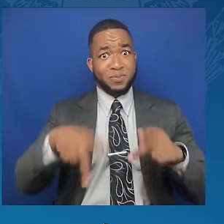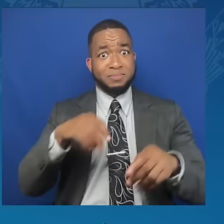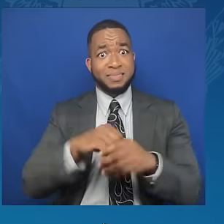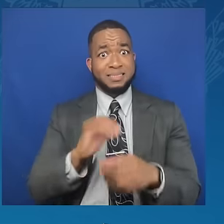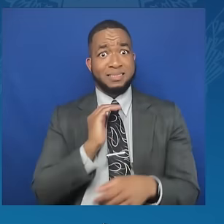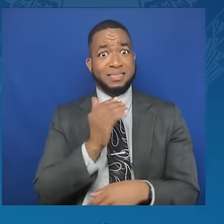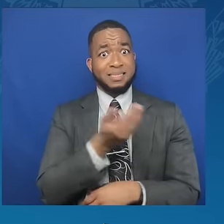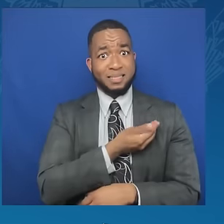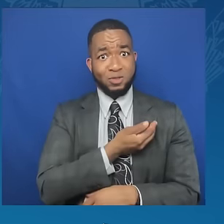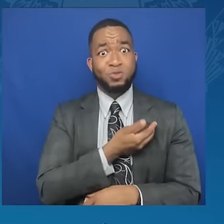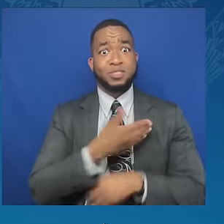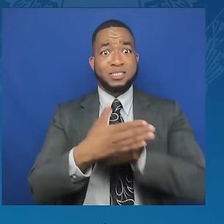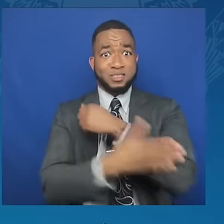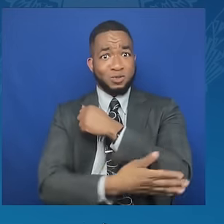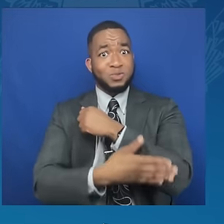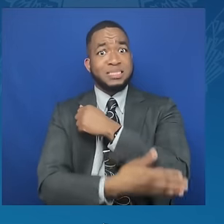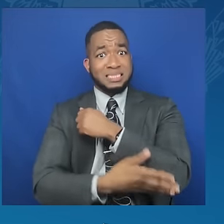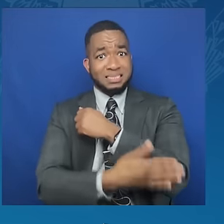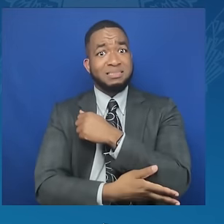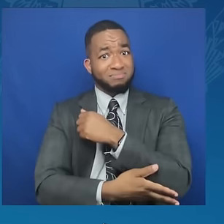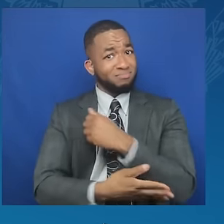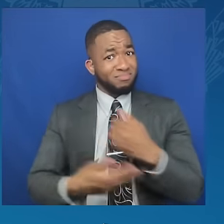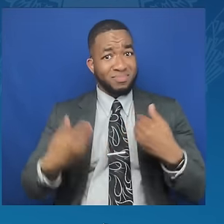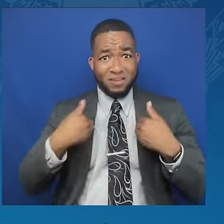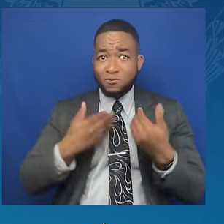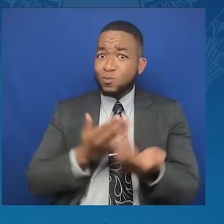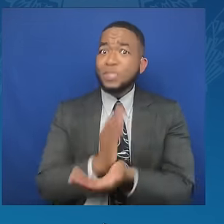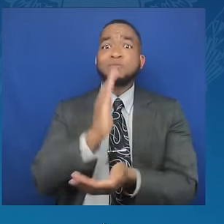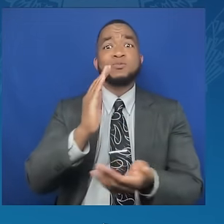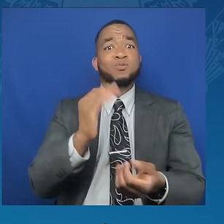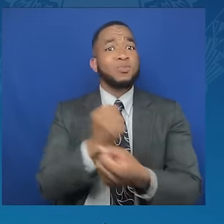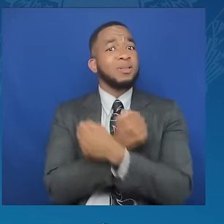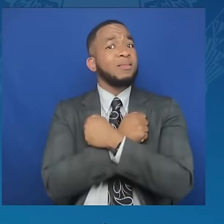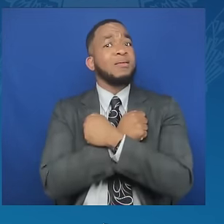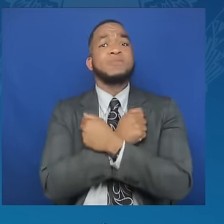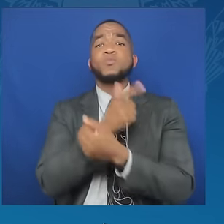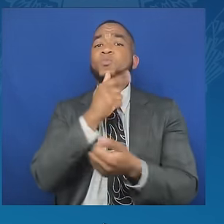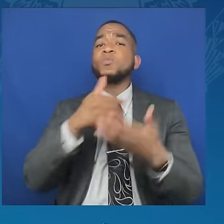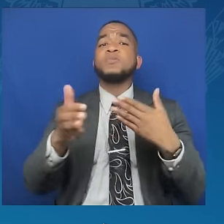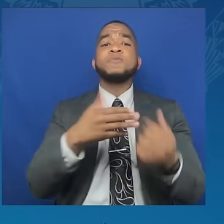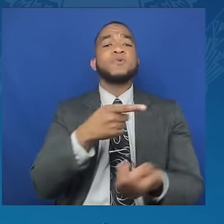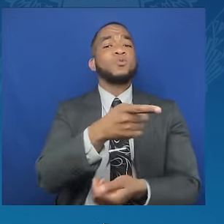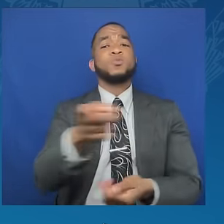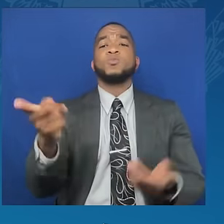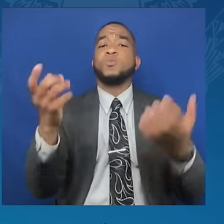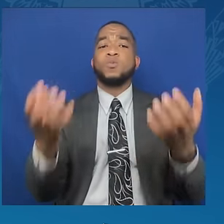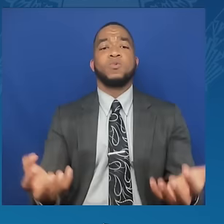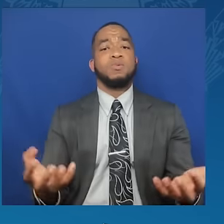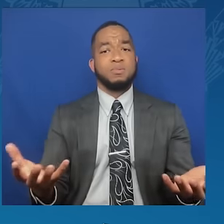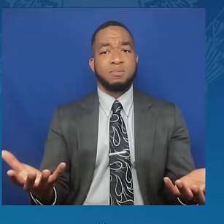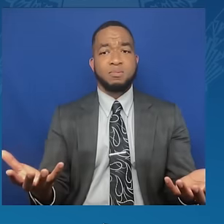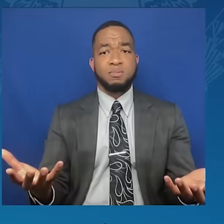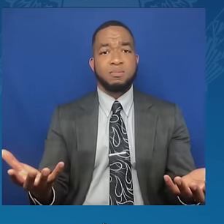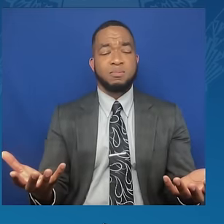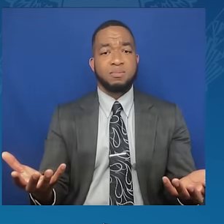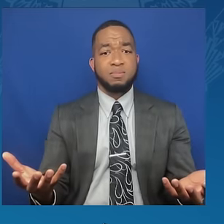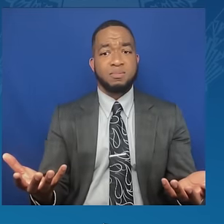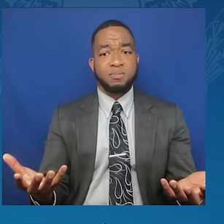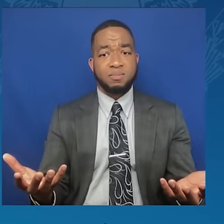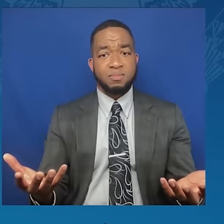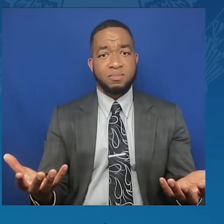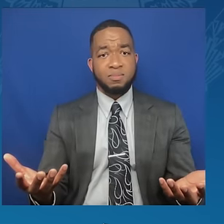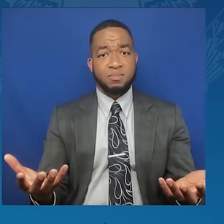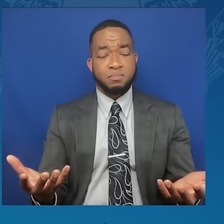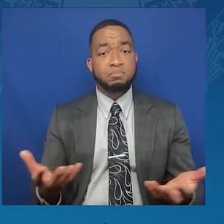pride. And yet, just this past year, extremists have passed or proposed hundreds of laws